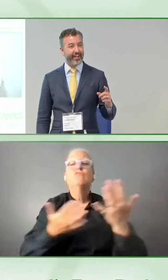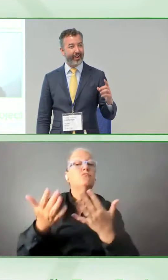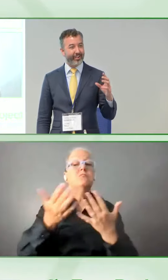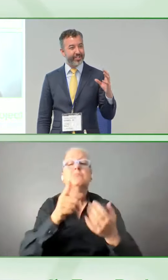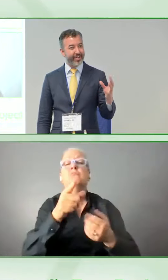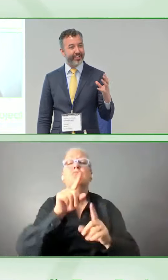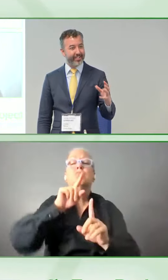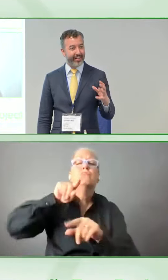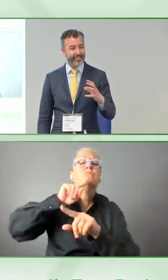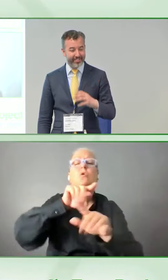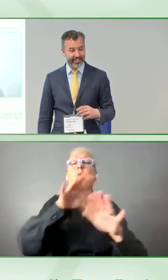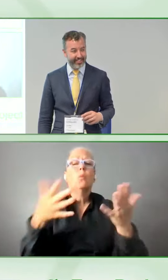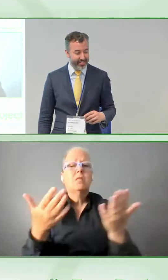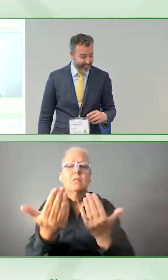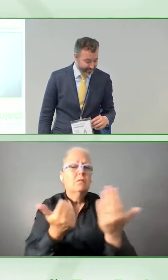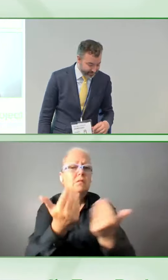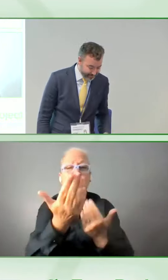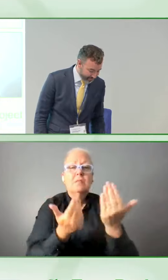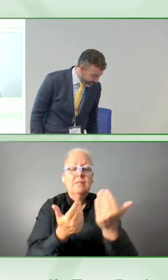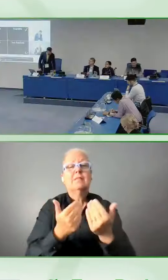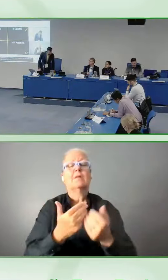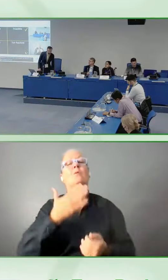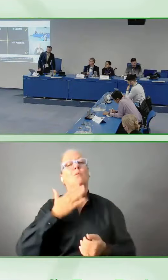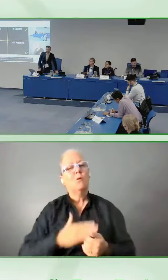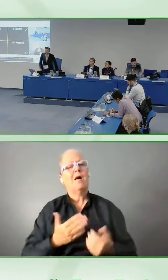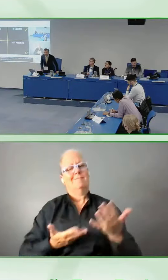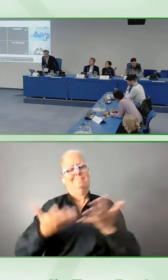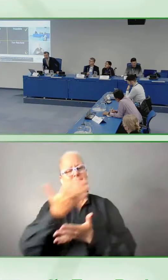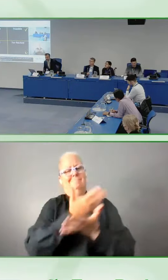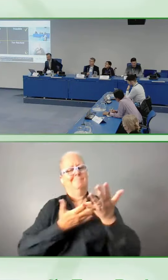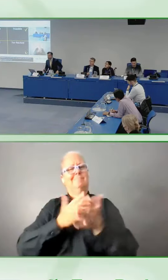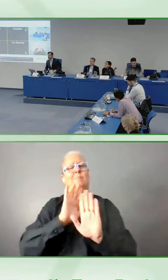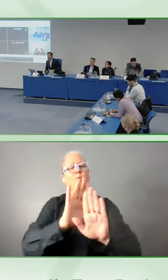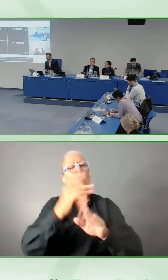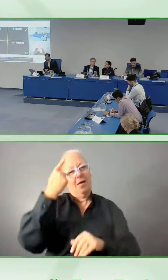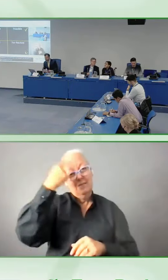what our shared intelligence can achieve. 2 minutes.